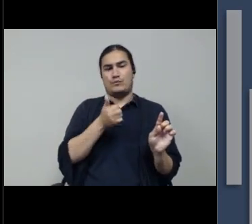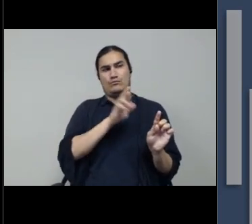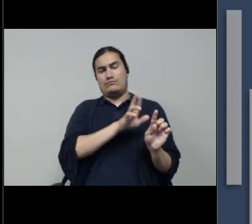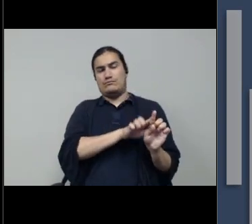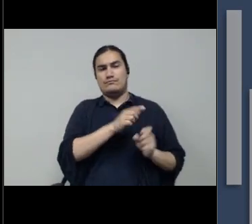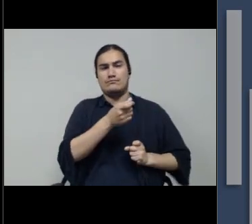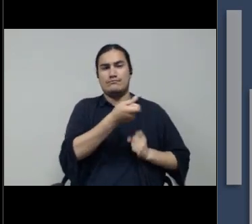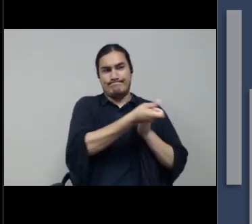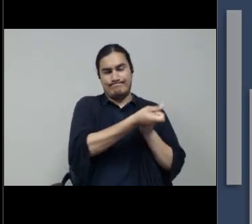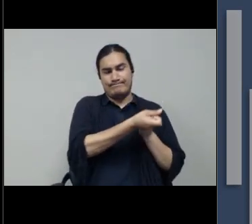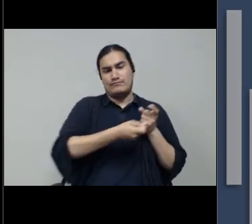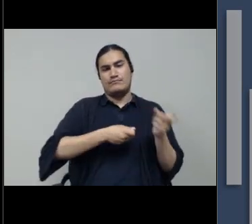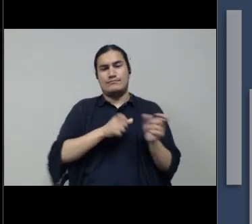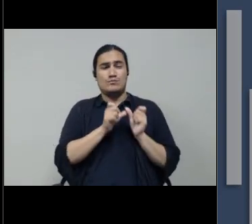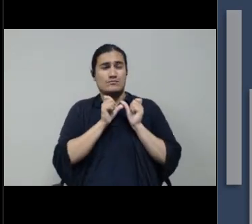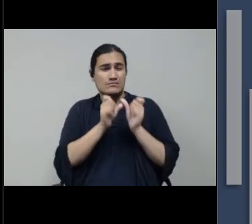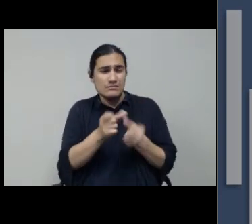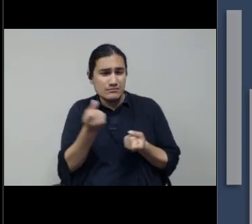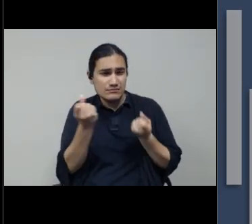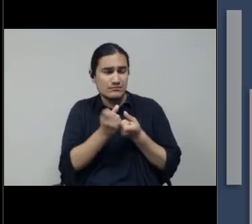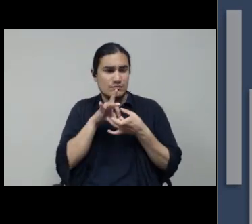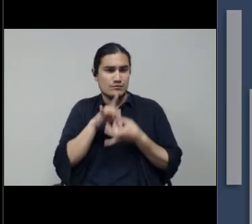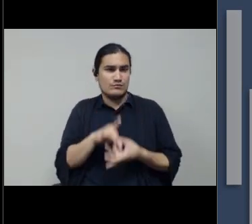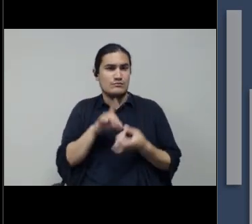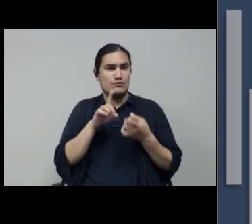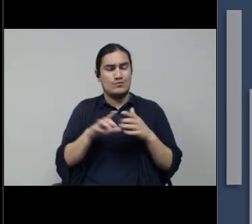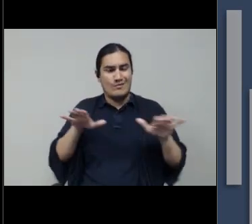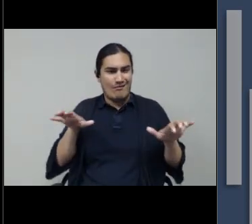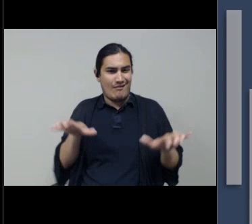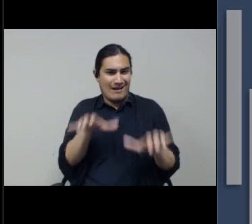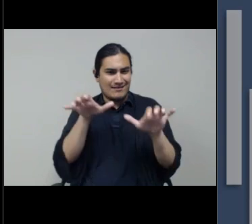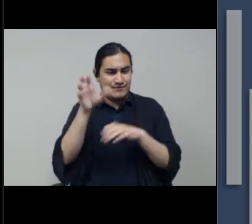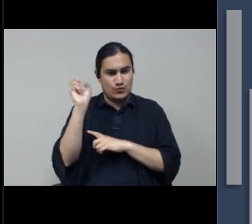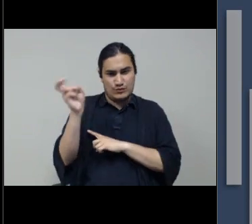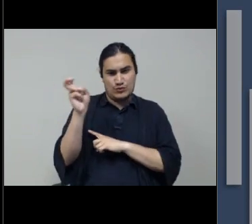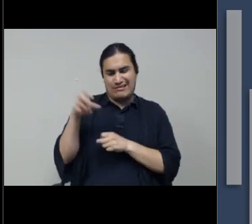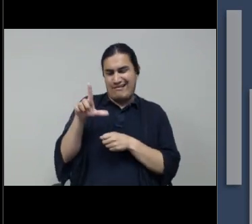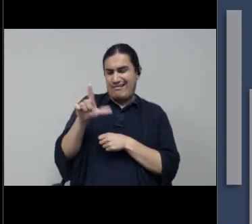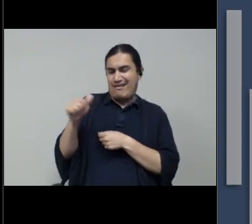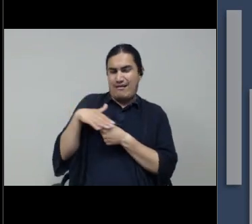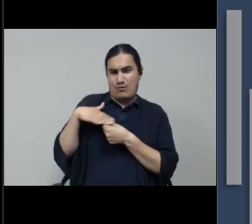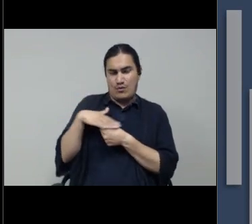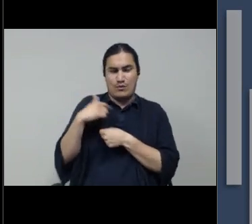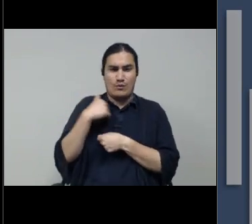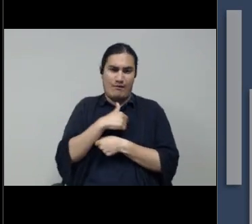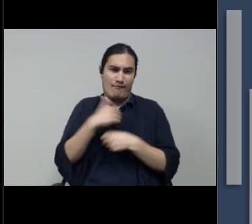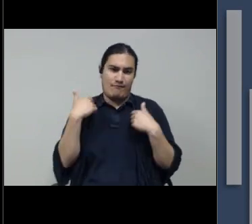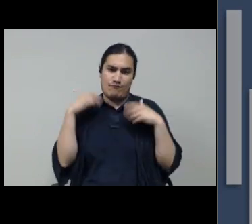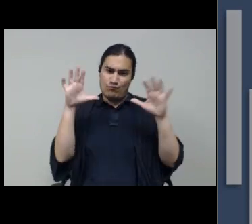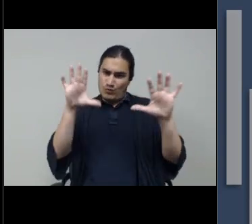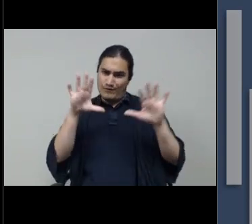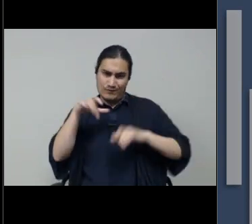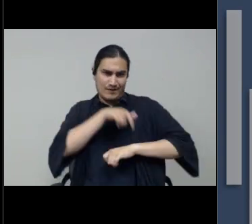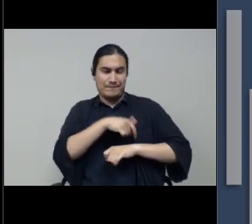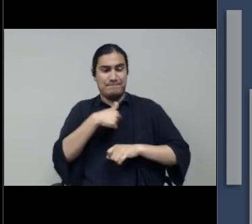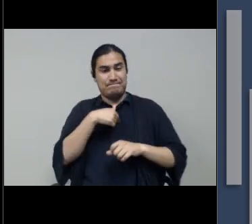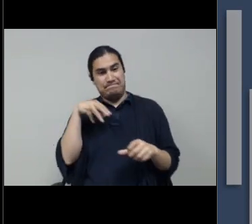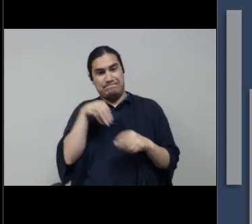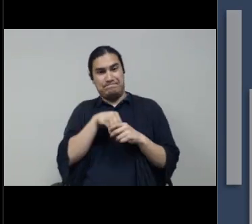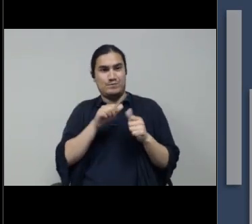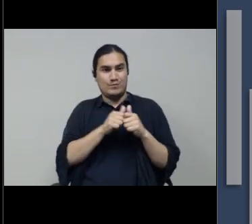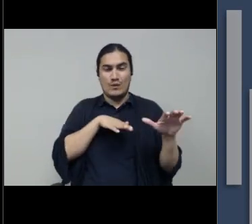support and her continued support as it pertains to active transportation in the LA region. We had a great time. I participated in the